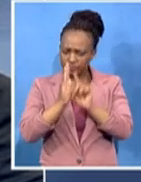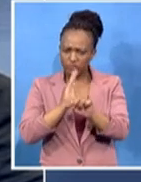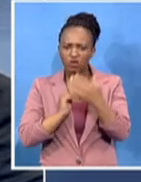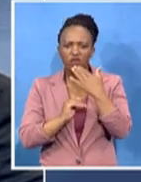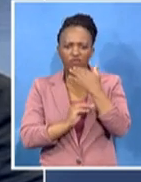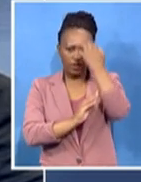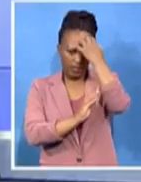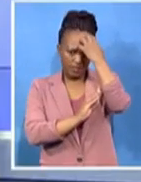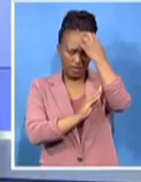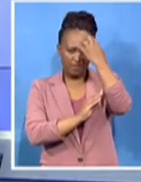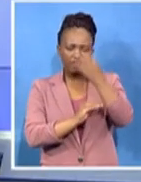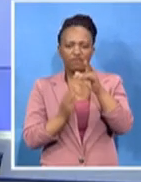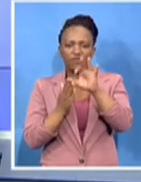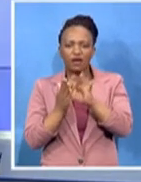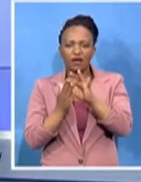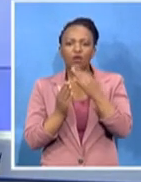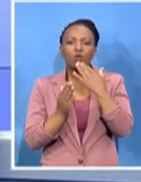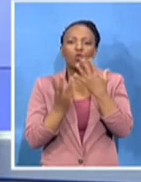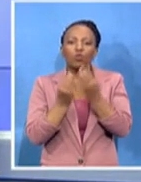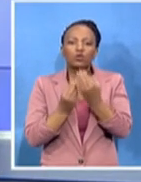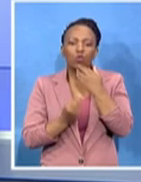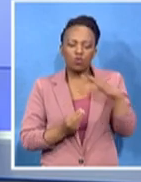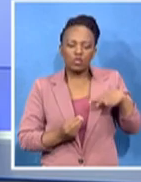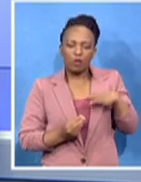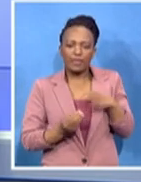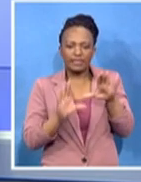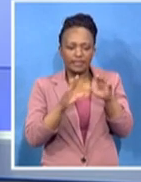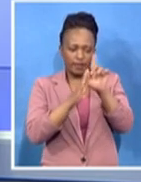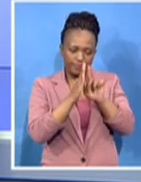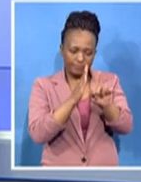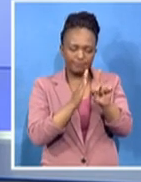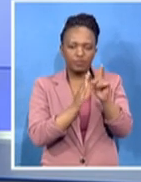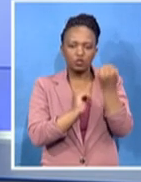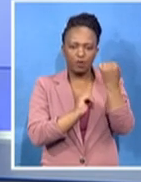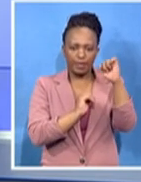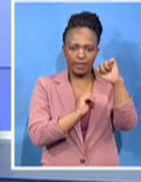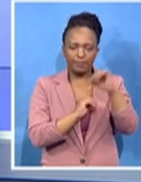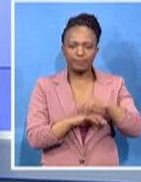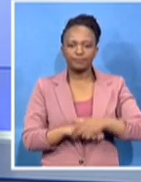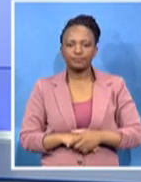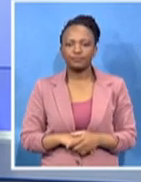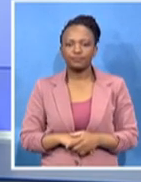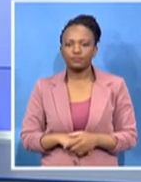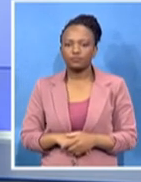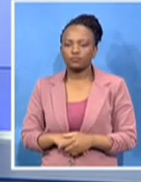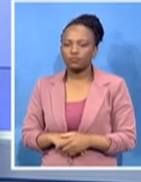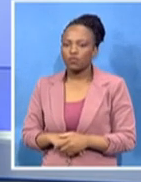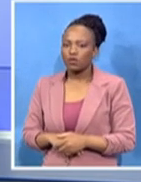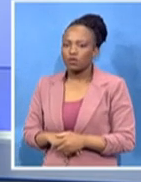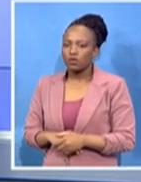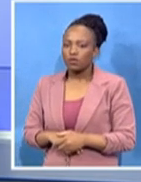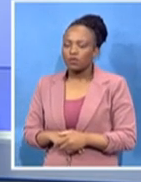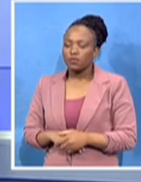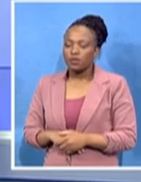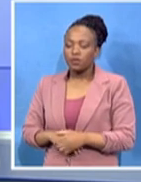Yeah. How appealable is the one? The one reason is that their logo looks like another party, but the other